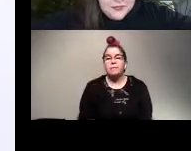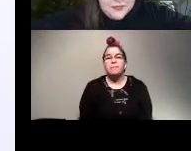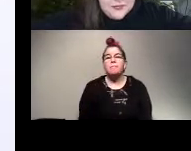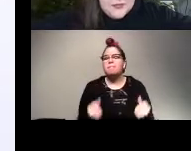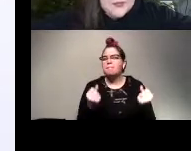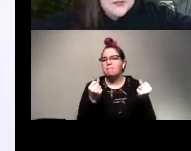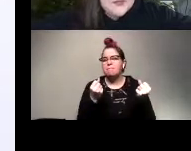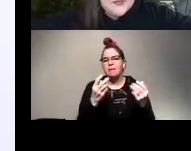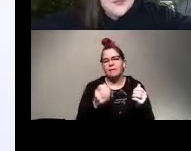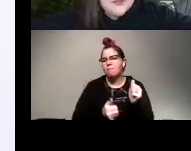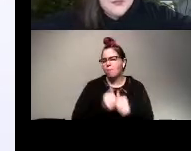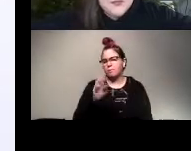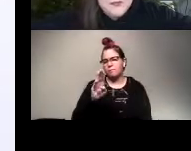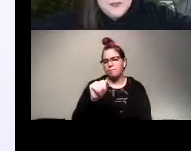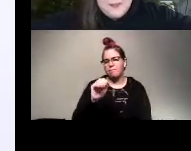bacteria